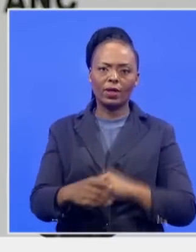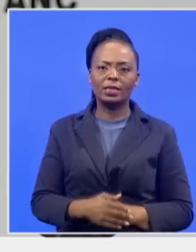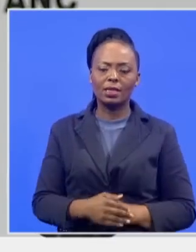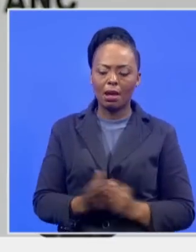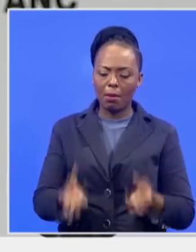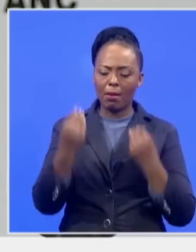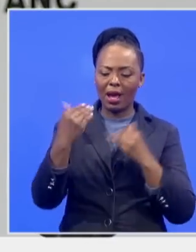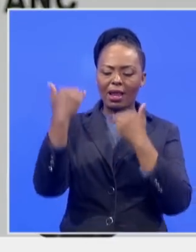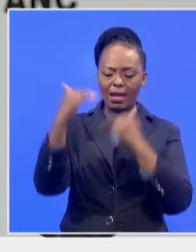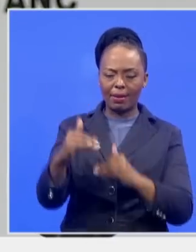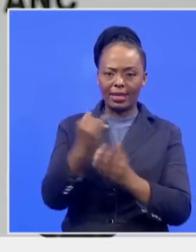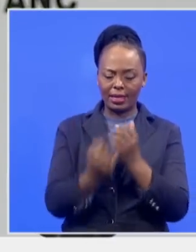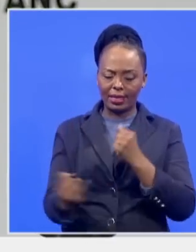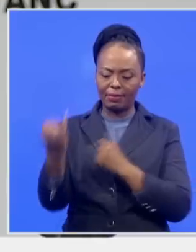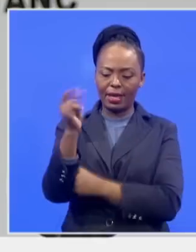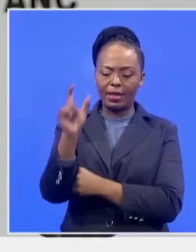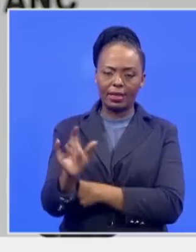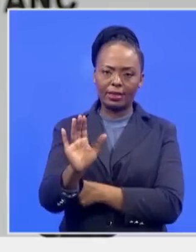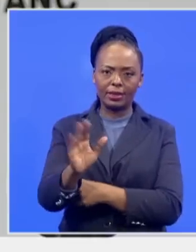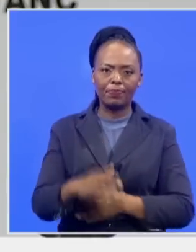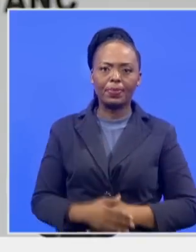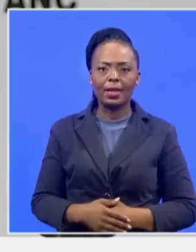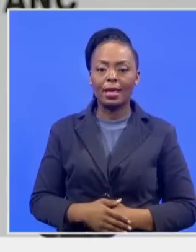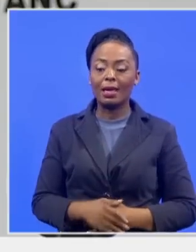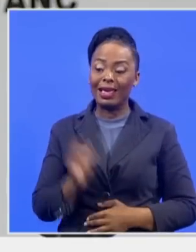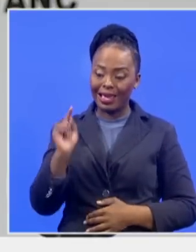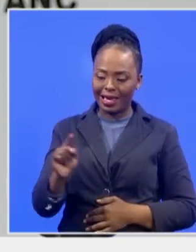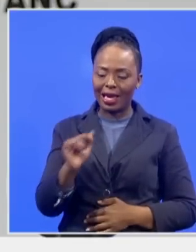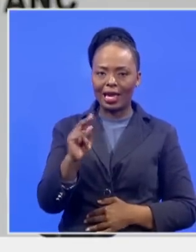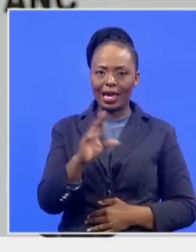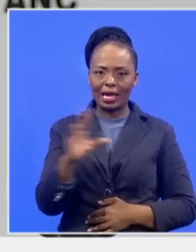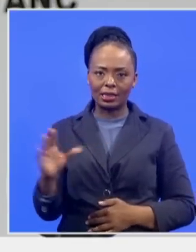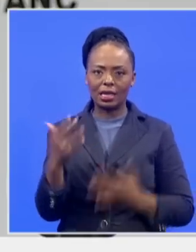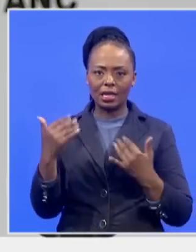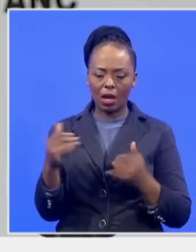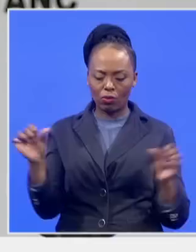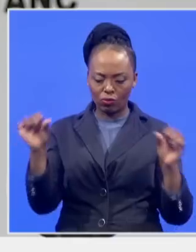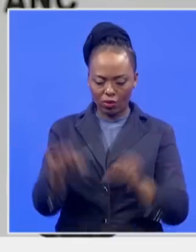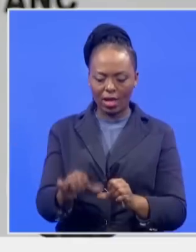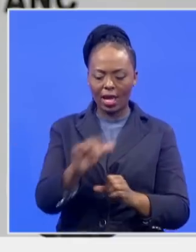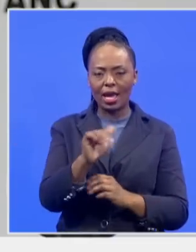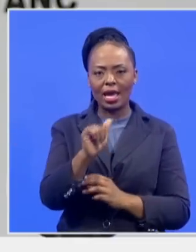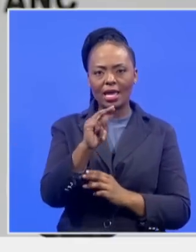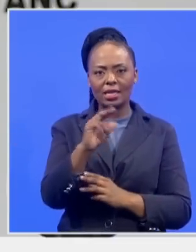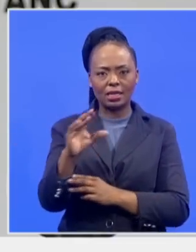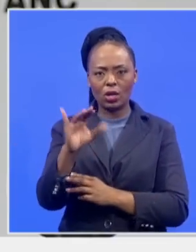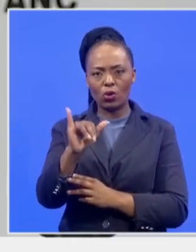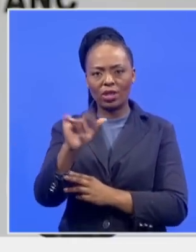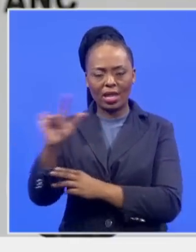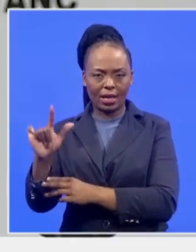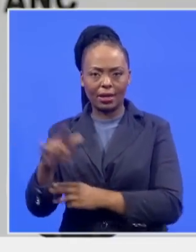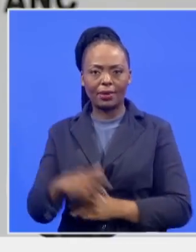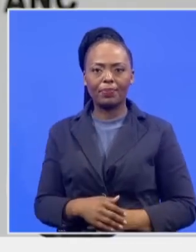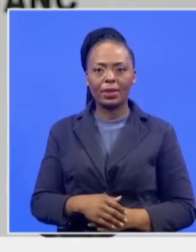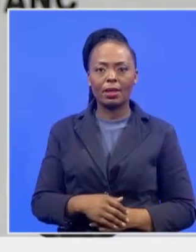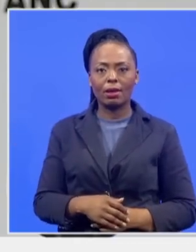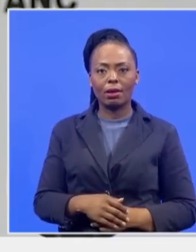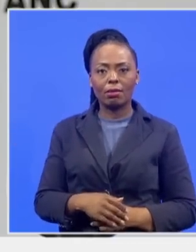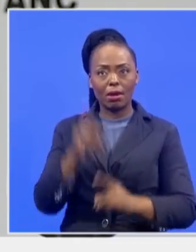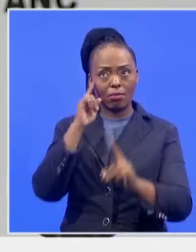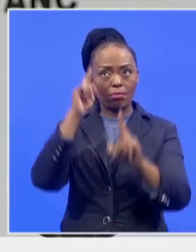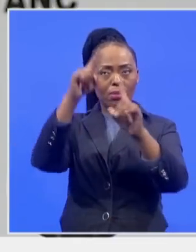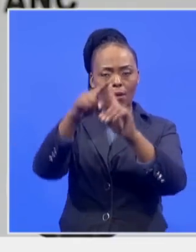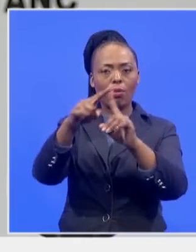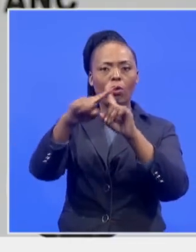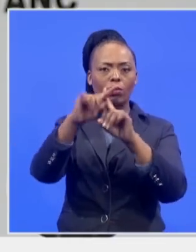limited independence that the ANC have bestowed on the Youth League, which is called autonomy. At the present moment, we run